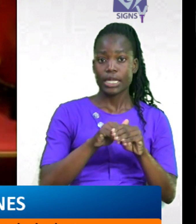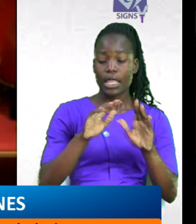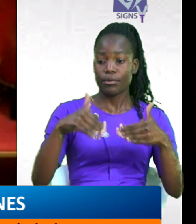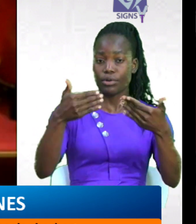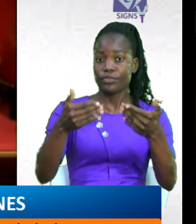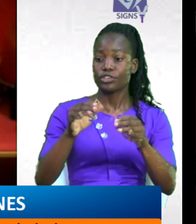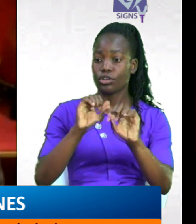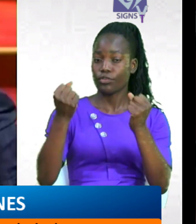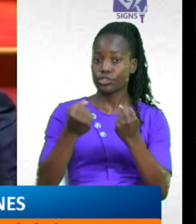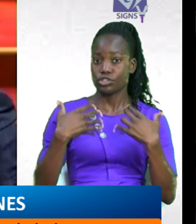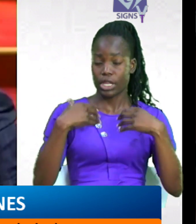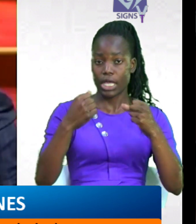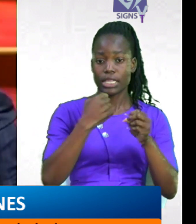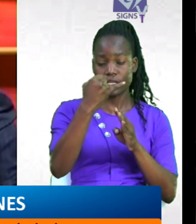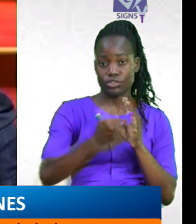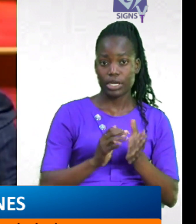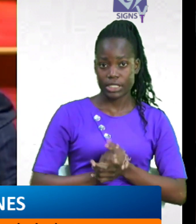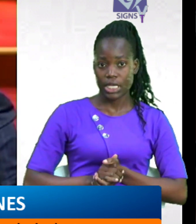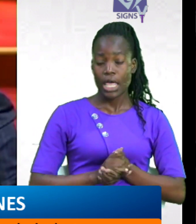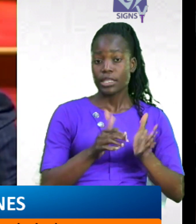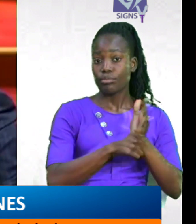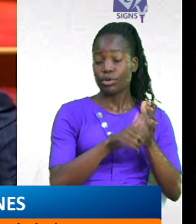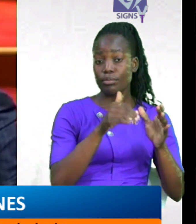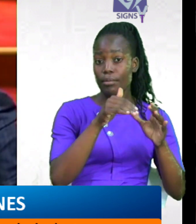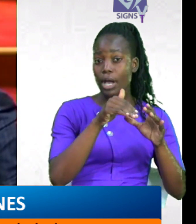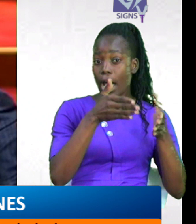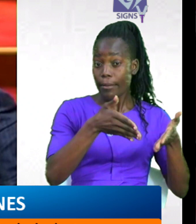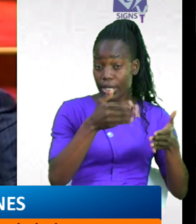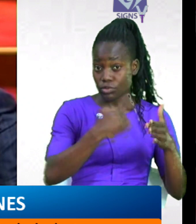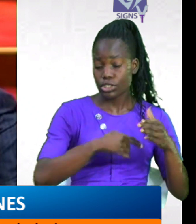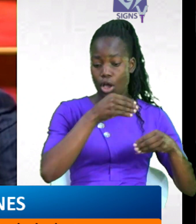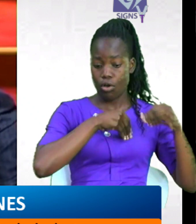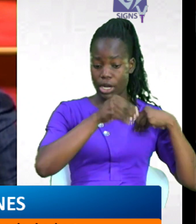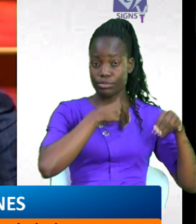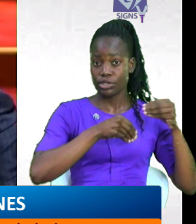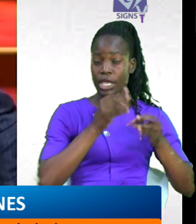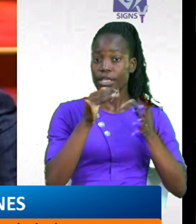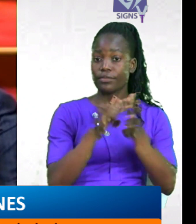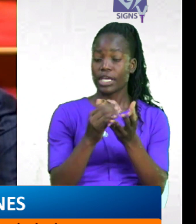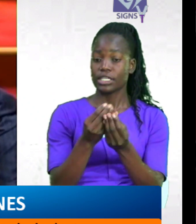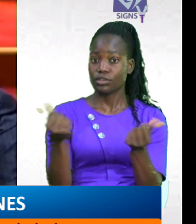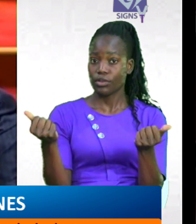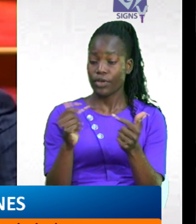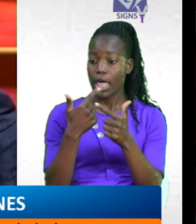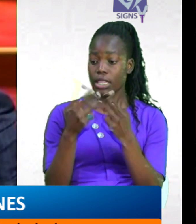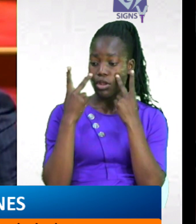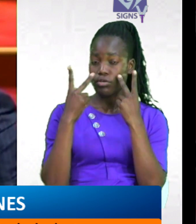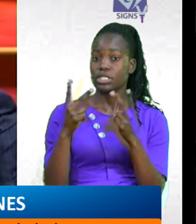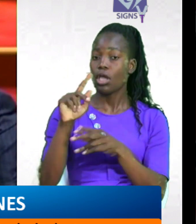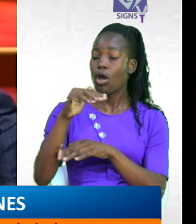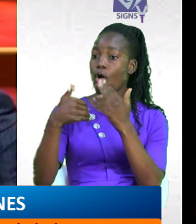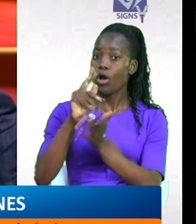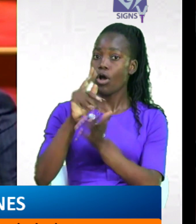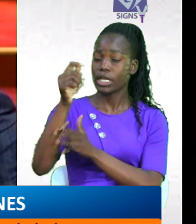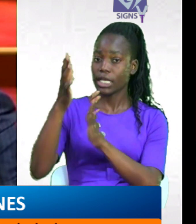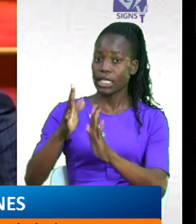that the government proposed to have a paradigm shift, a complete paradigm shift in the provision of social health insurance. The elephant